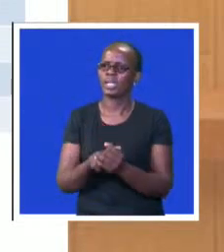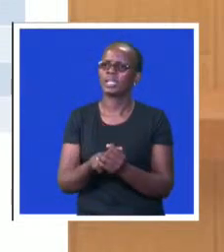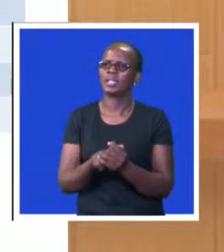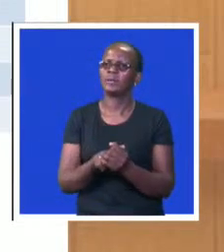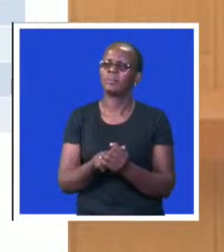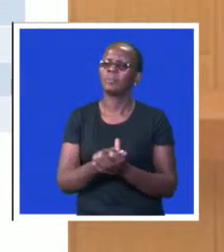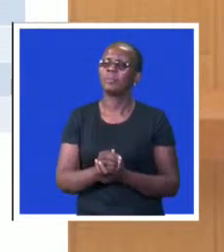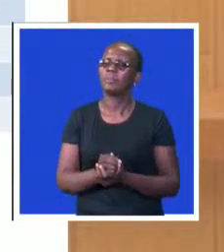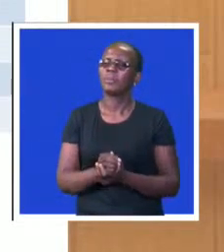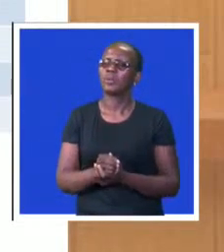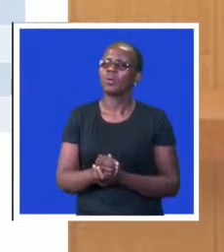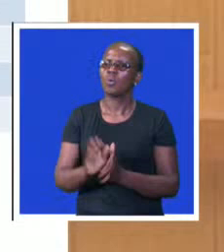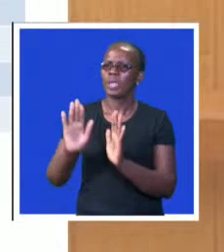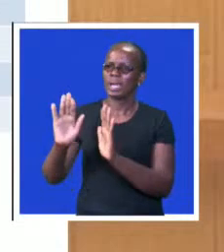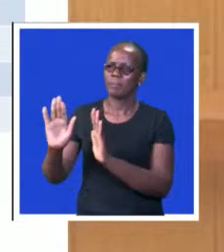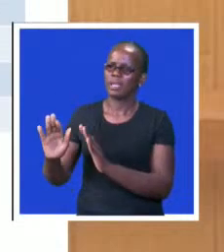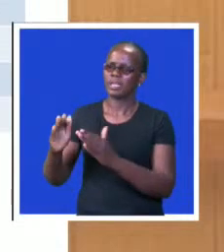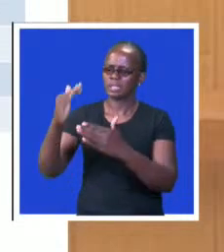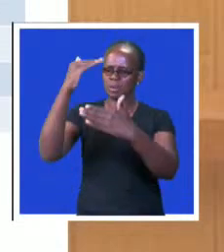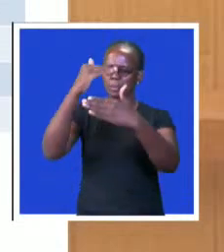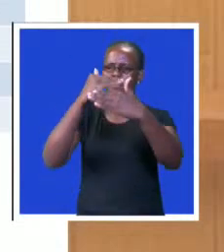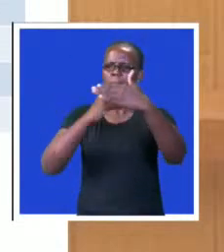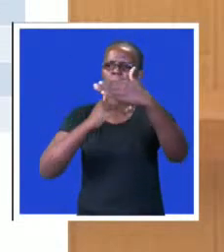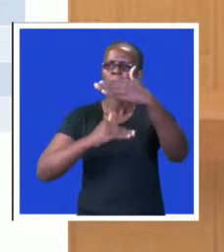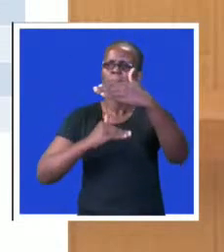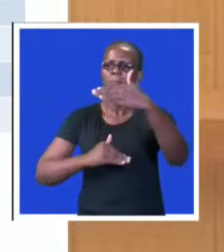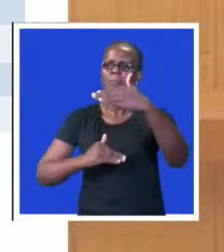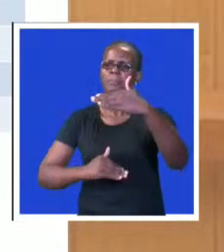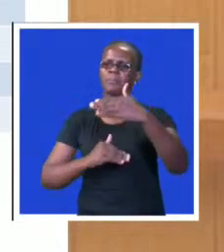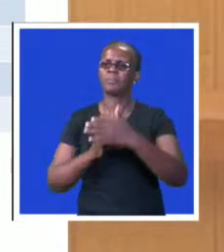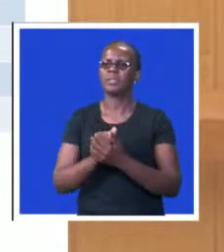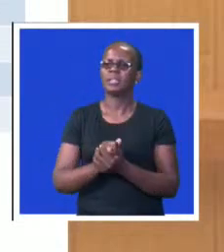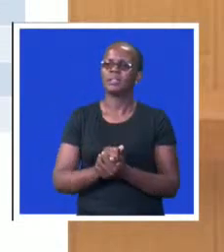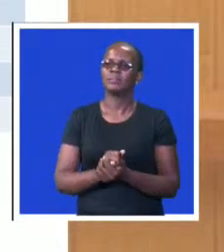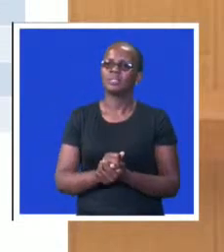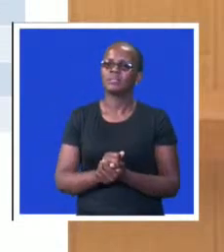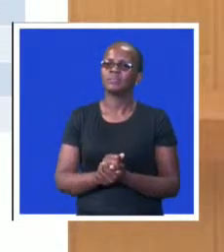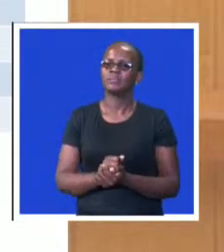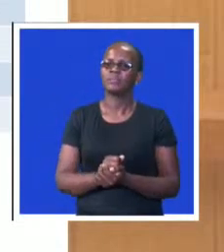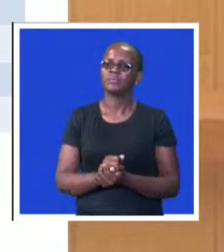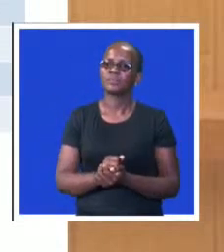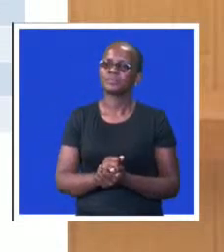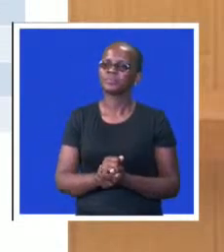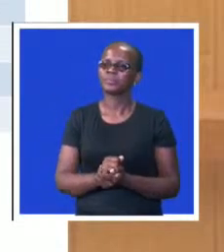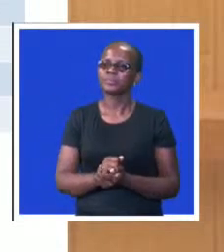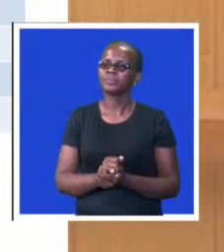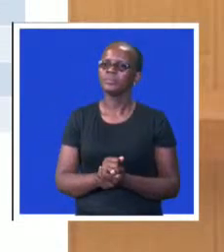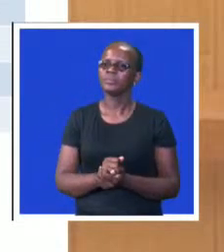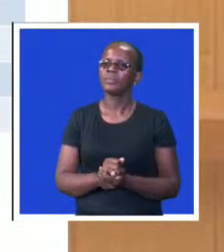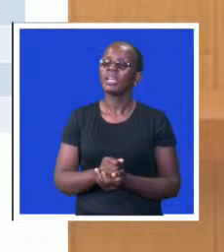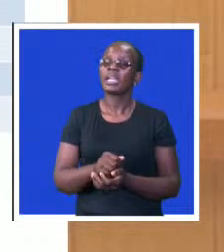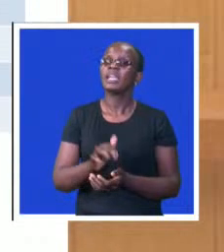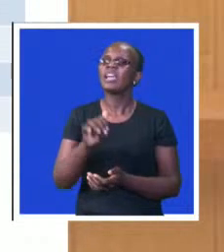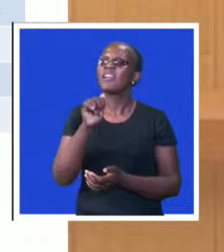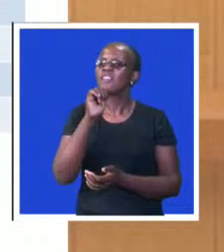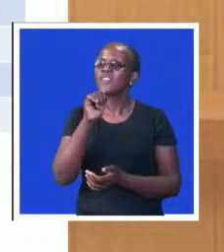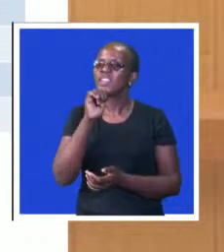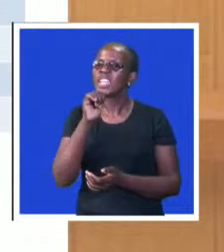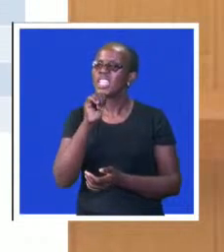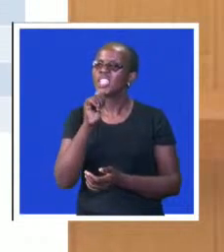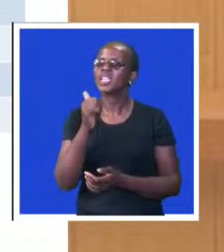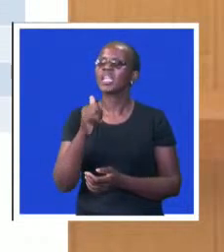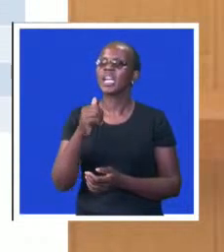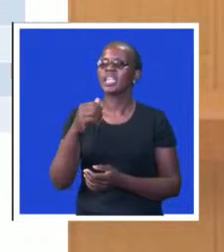we place them in a horizontal manner so that we can put one after the other. So we have fish and chips at